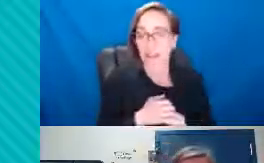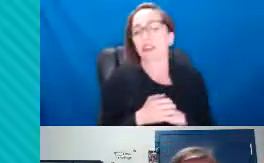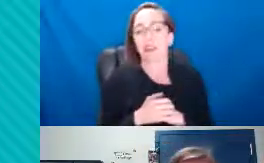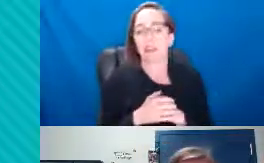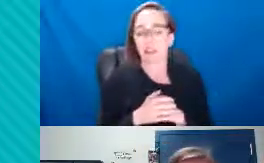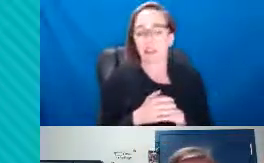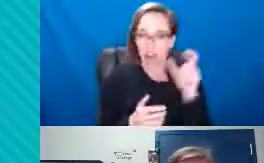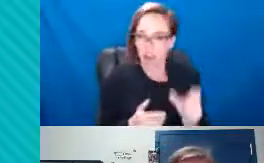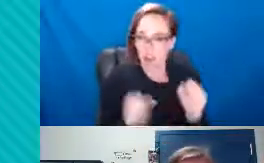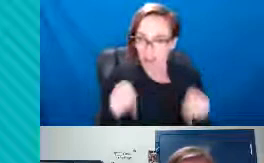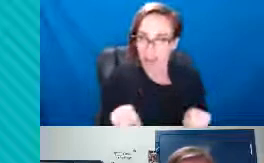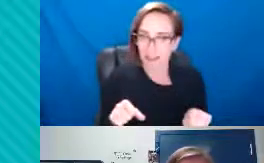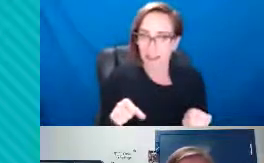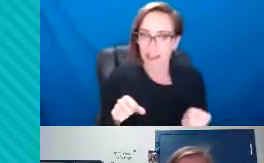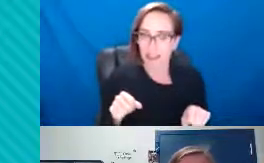vision.